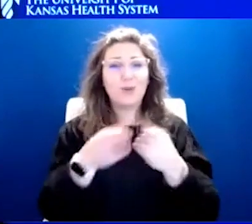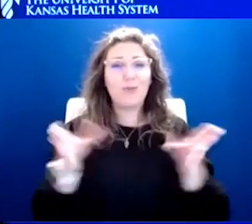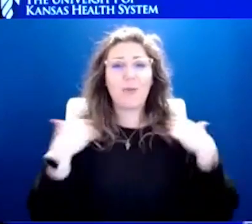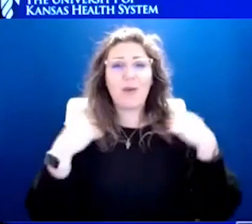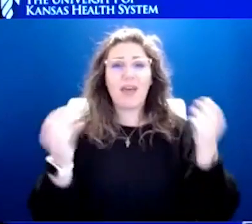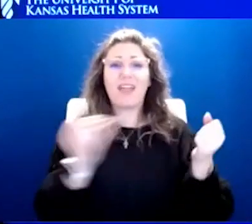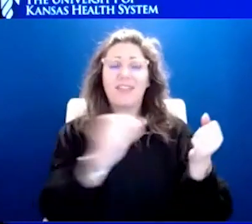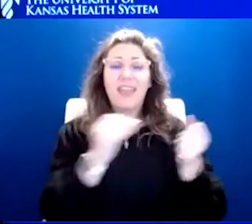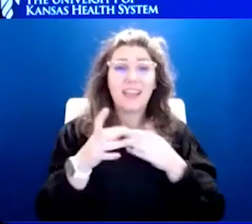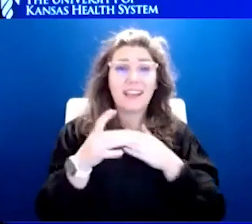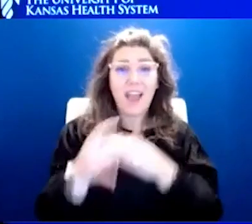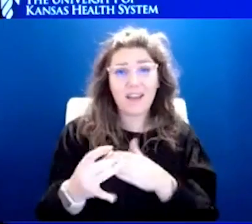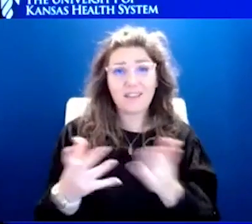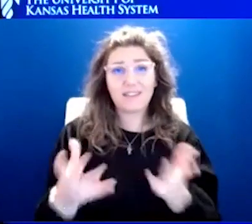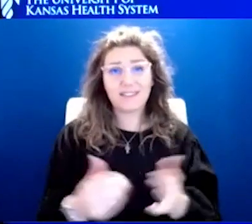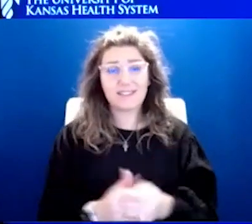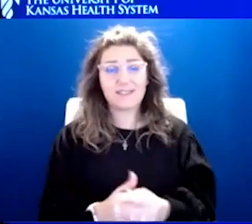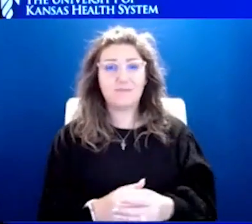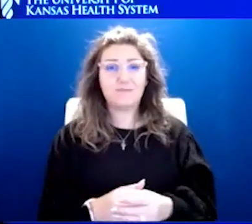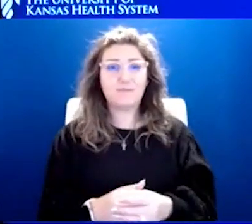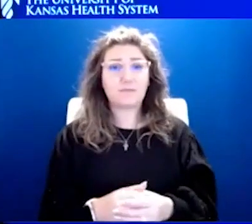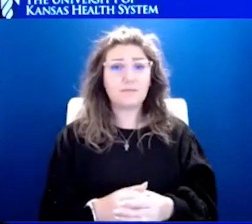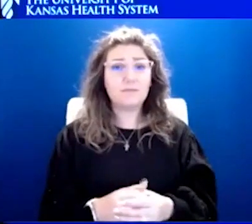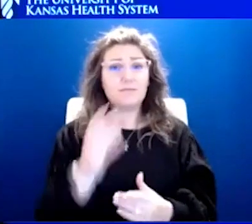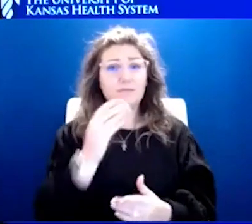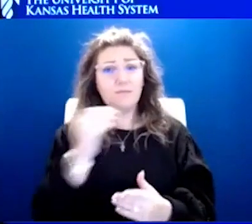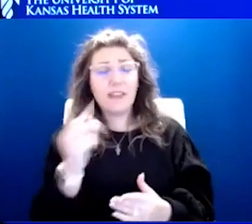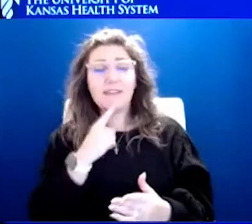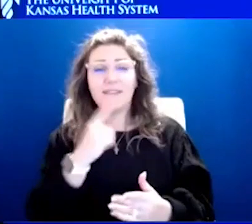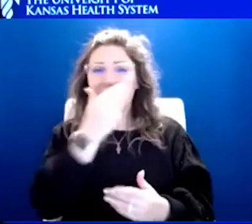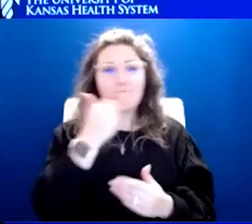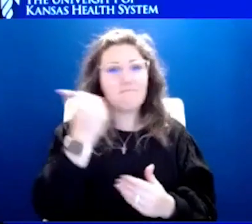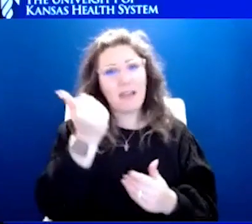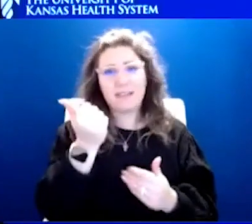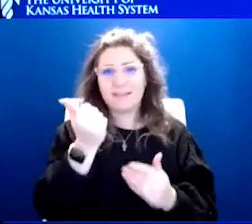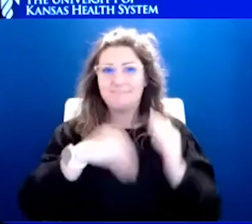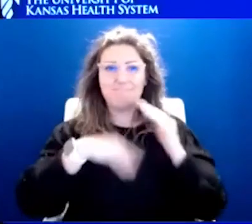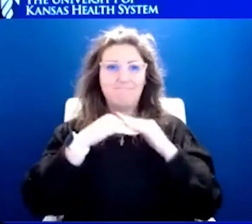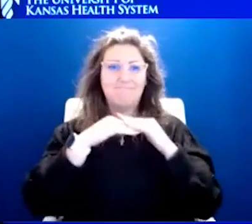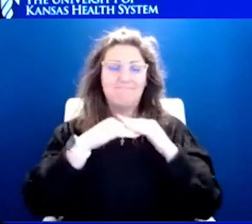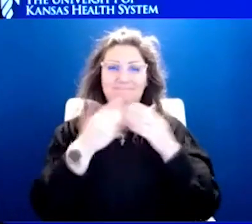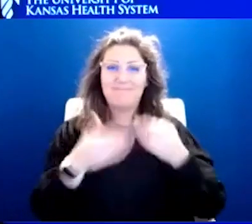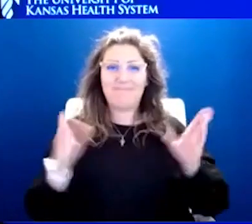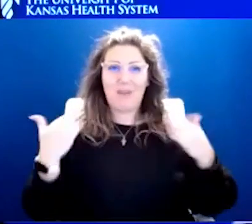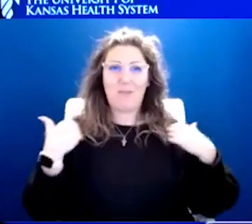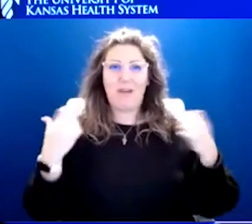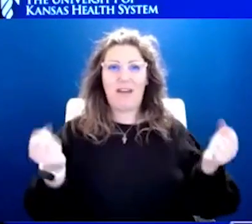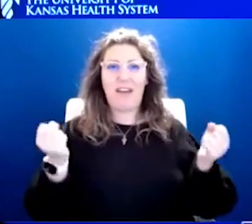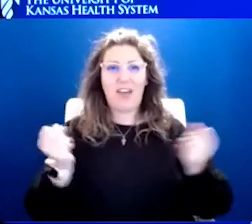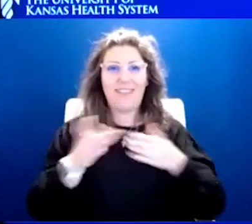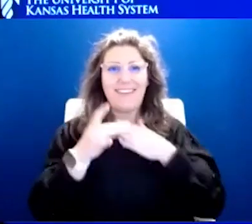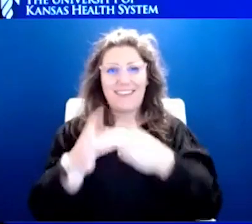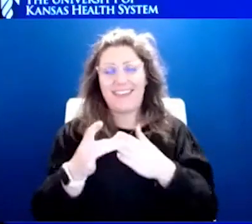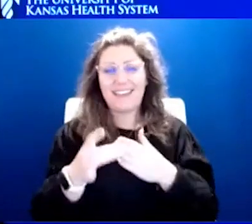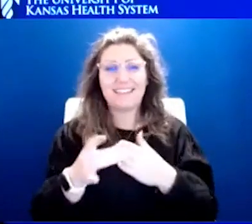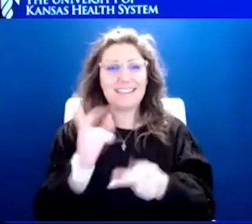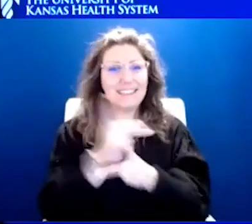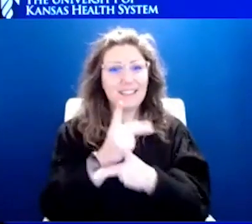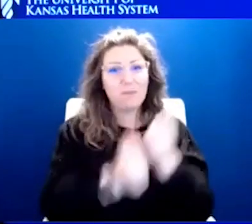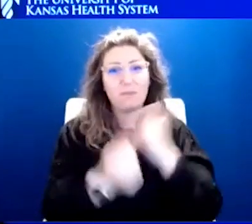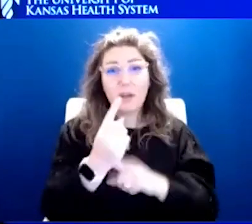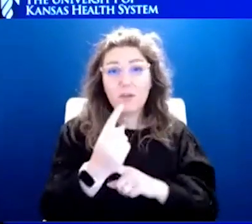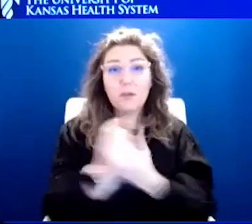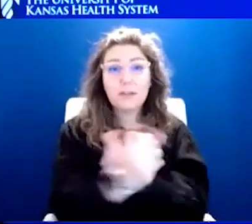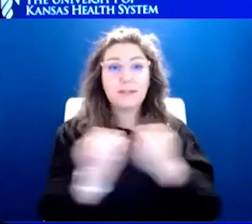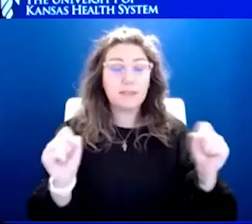guidance and put out the best optimal public health guidance to keep everybody safe. You know,